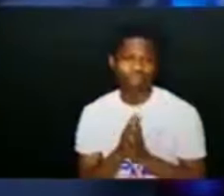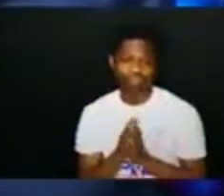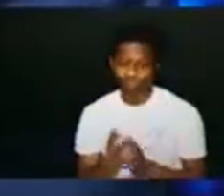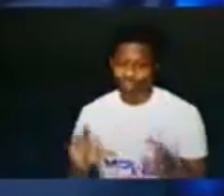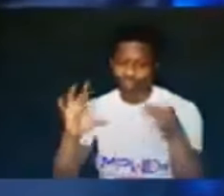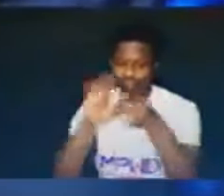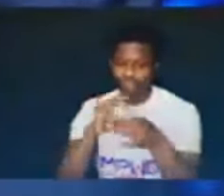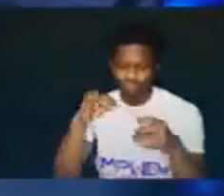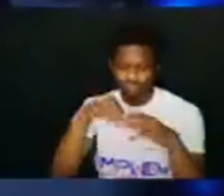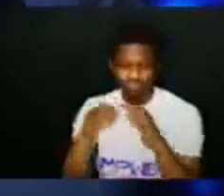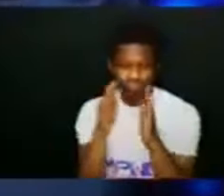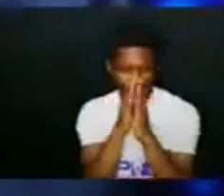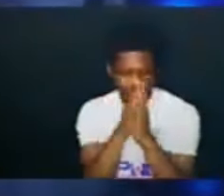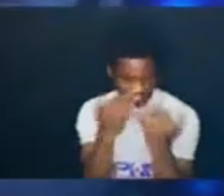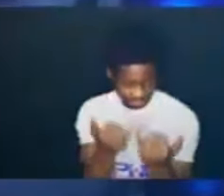in prayer now.